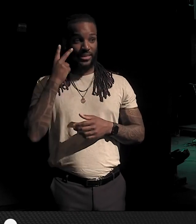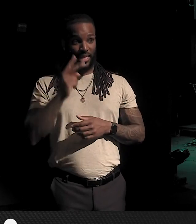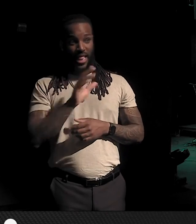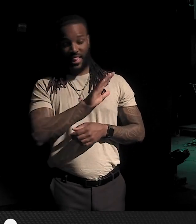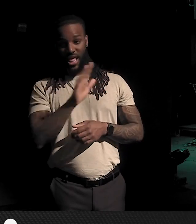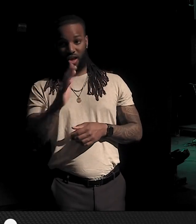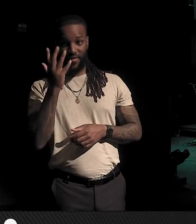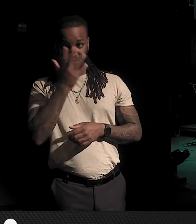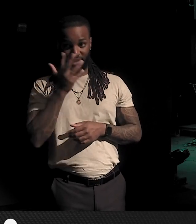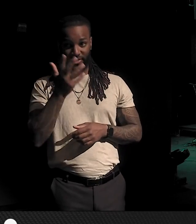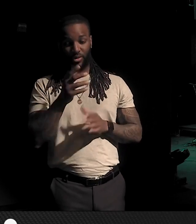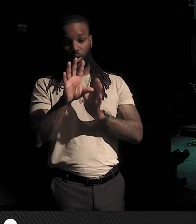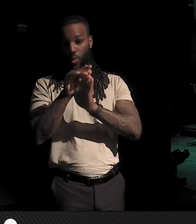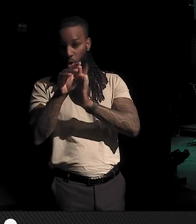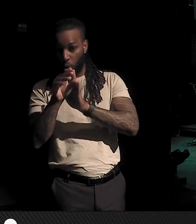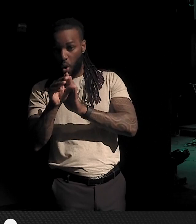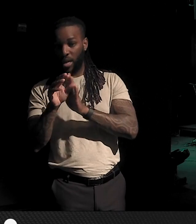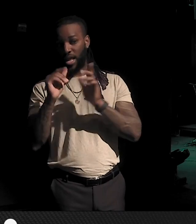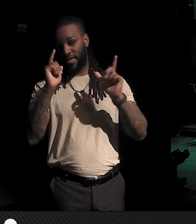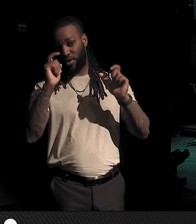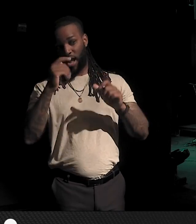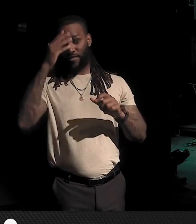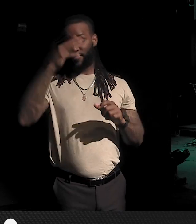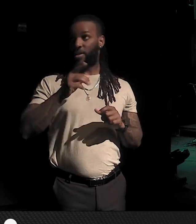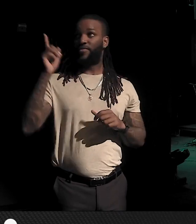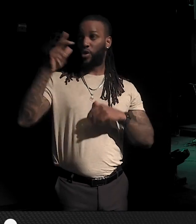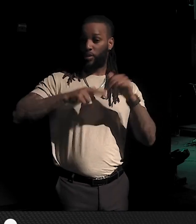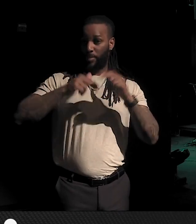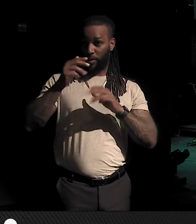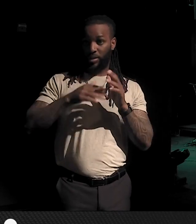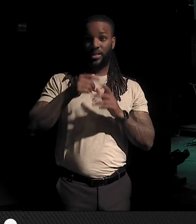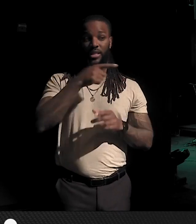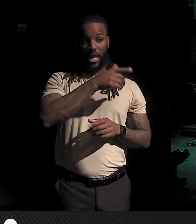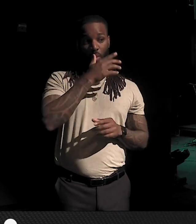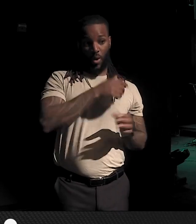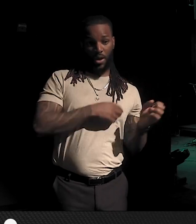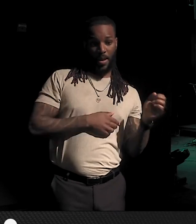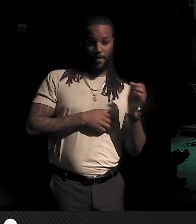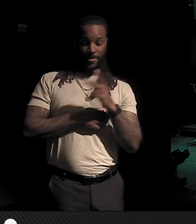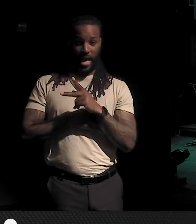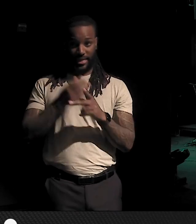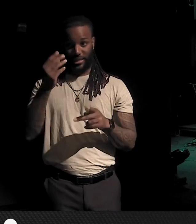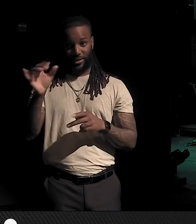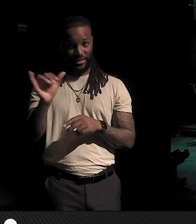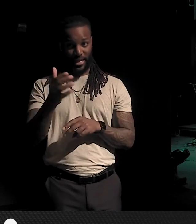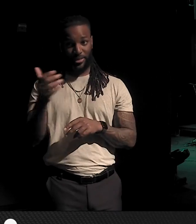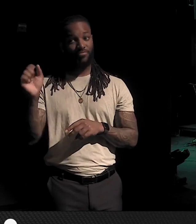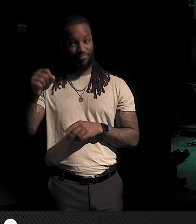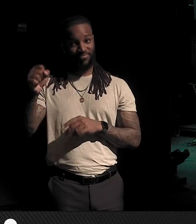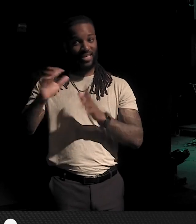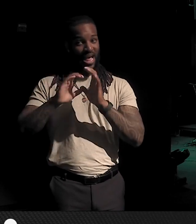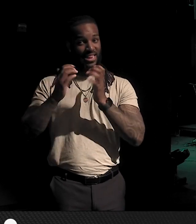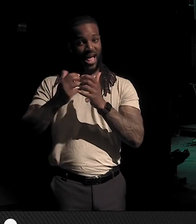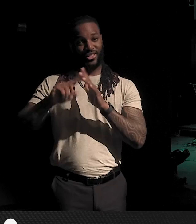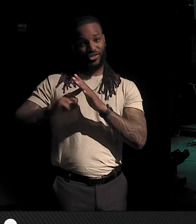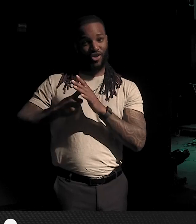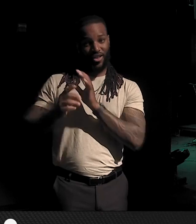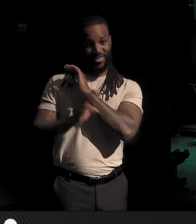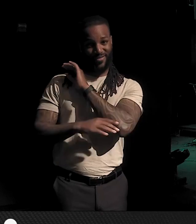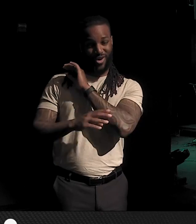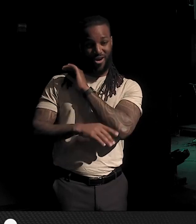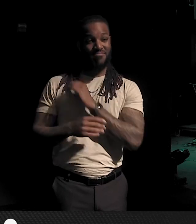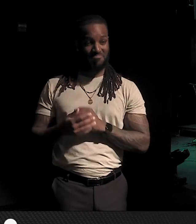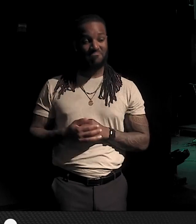faces recorded and photographed in front of those buildings. And they'll come back and tell you the same thing. But yeah, we'll have classes opening this fall. That is so